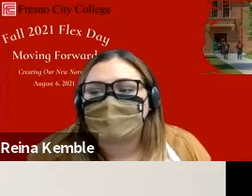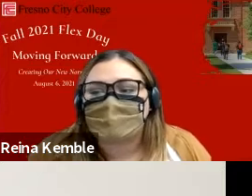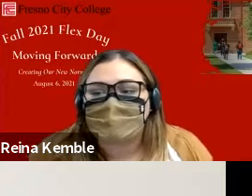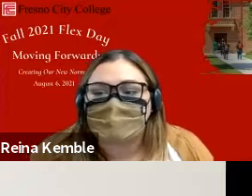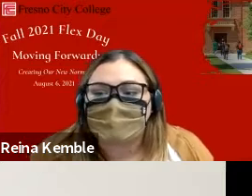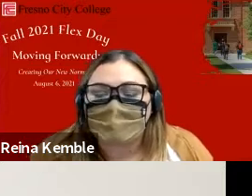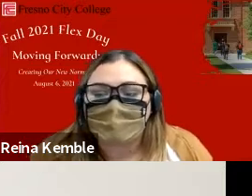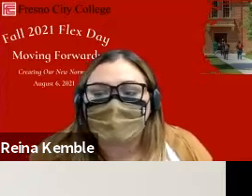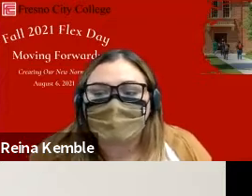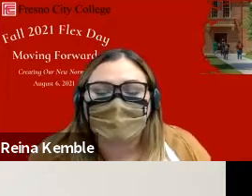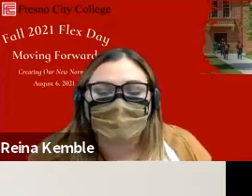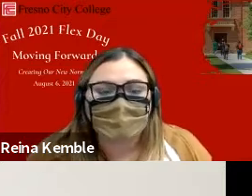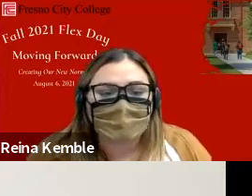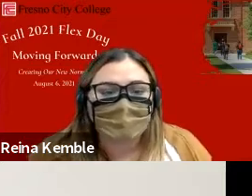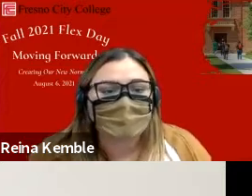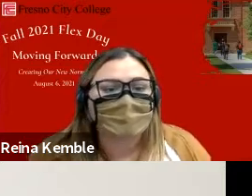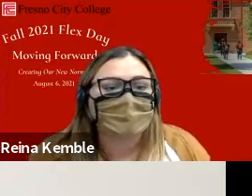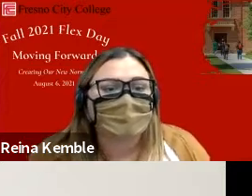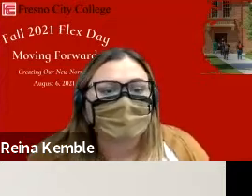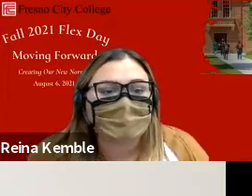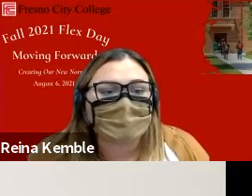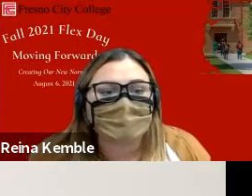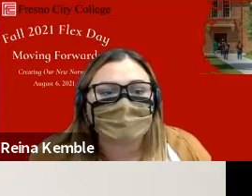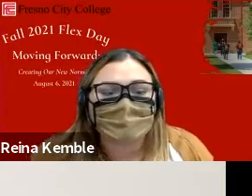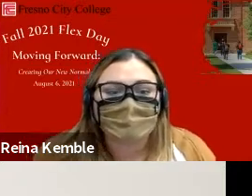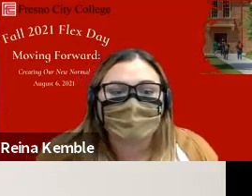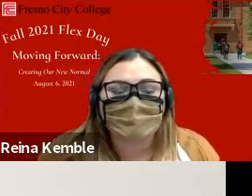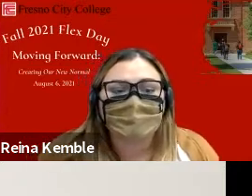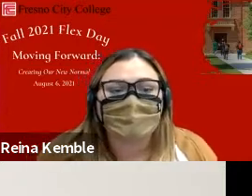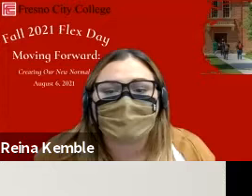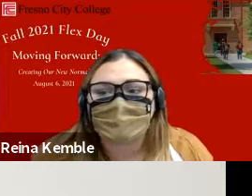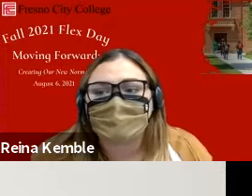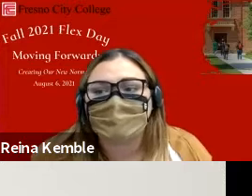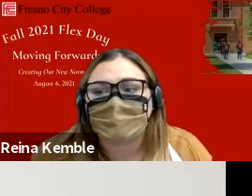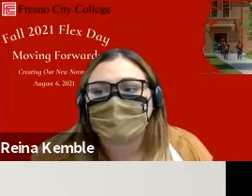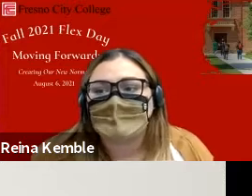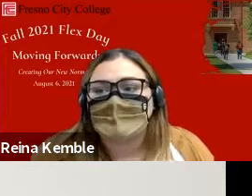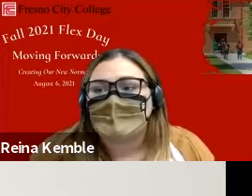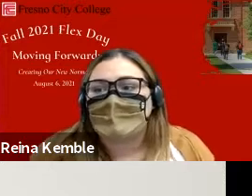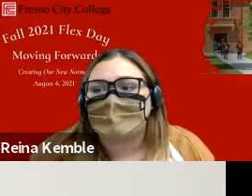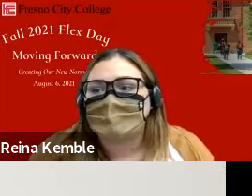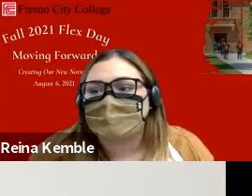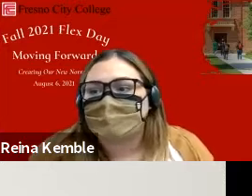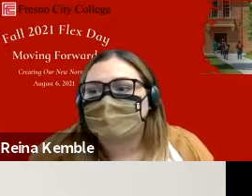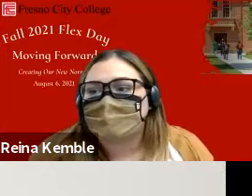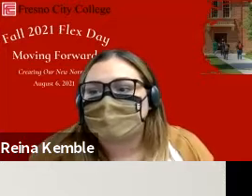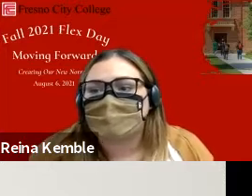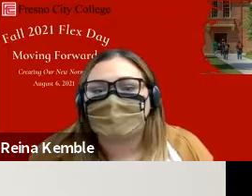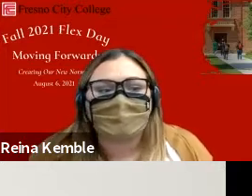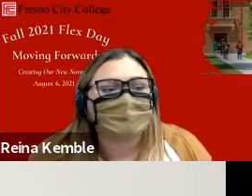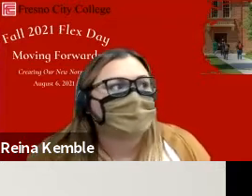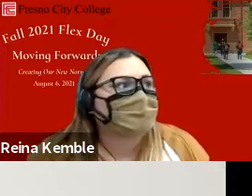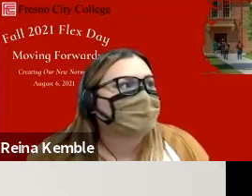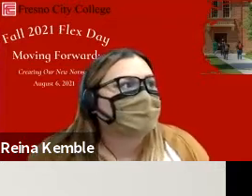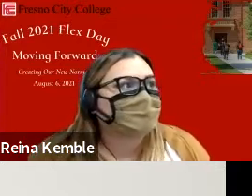standard exclusions. Not everything is always on that as the industry changes, but you can